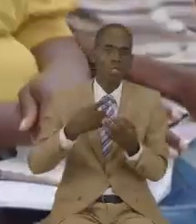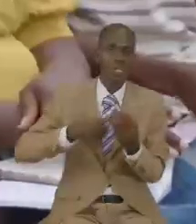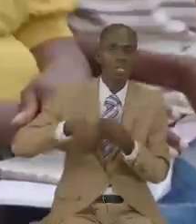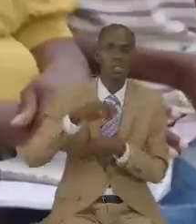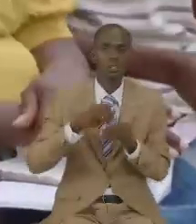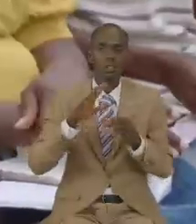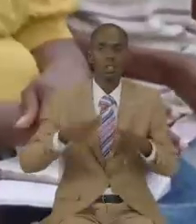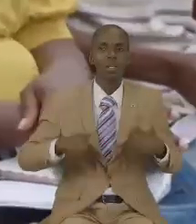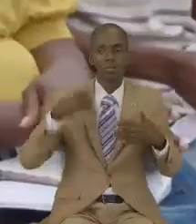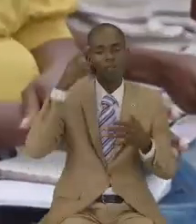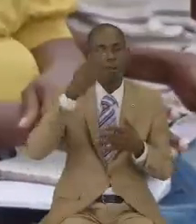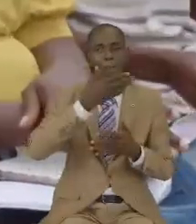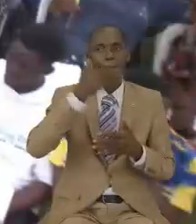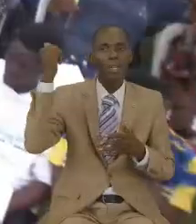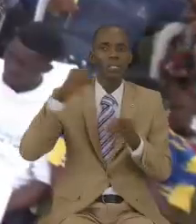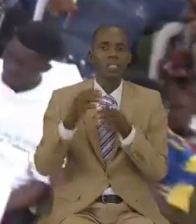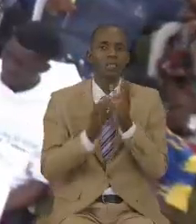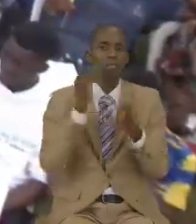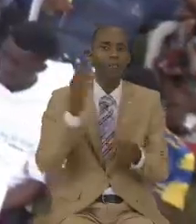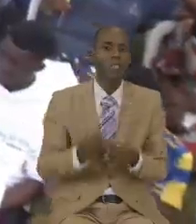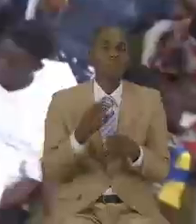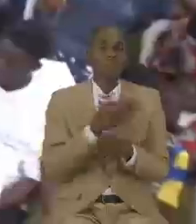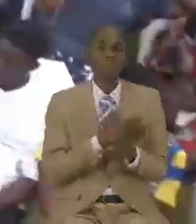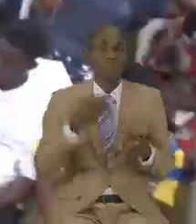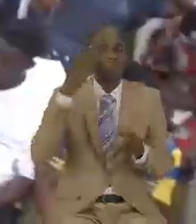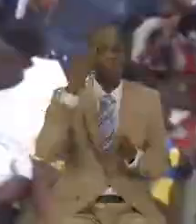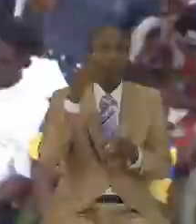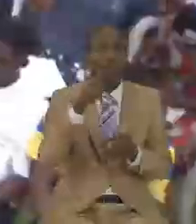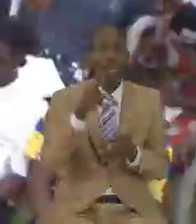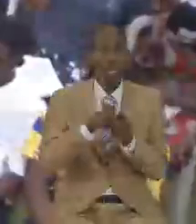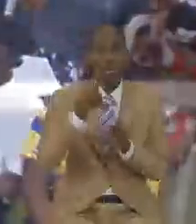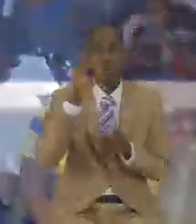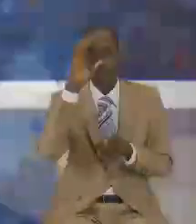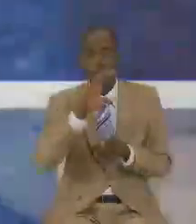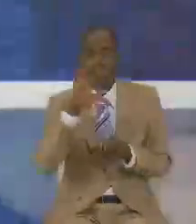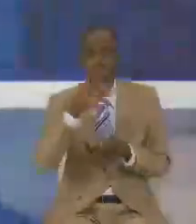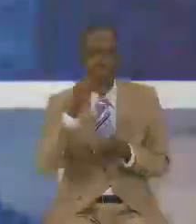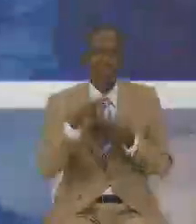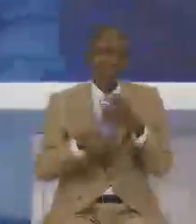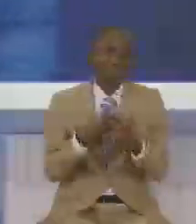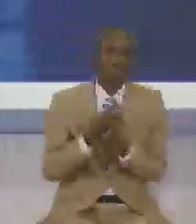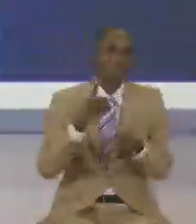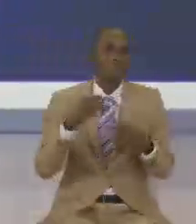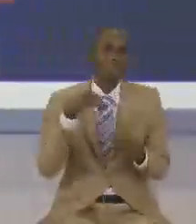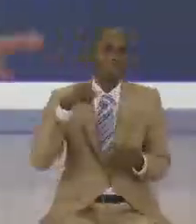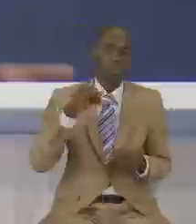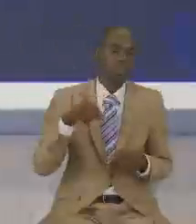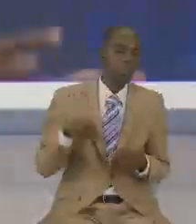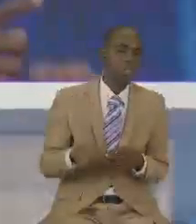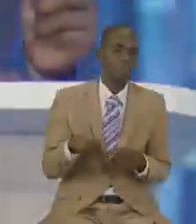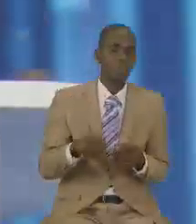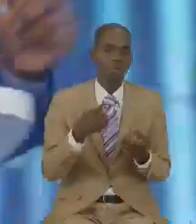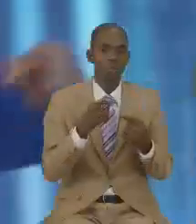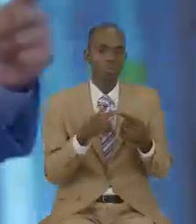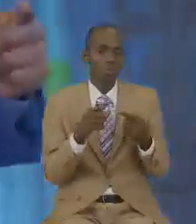the better in Jesus' name. And as you see the world going down the drain, you come the opposite